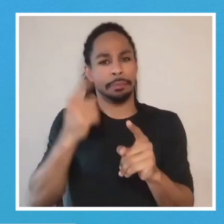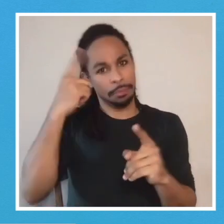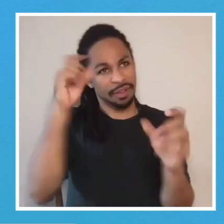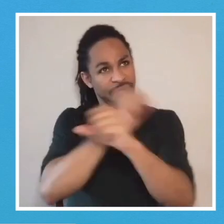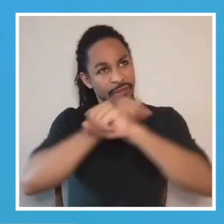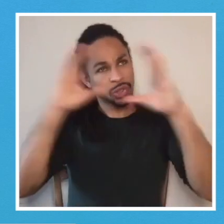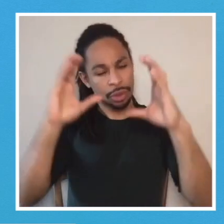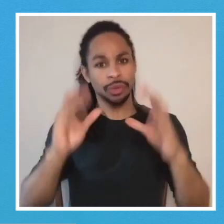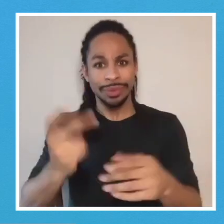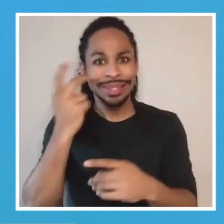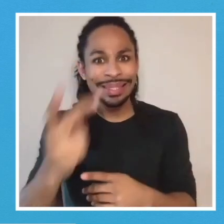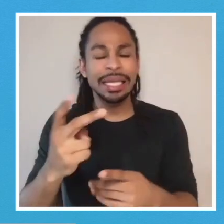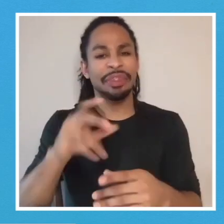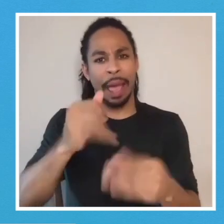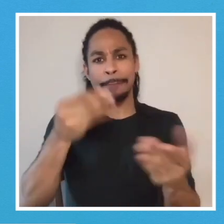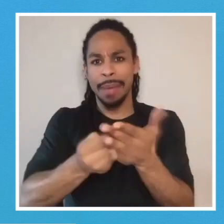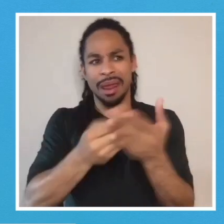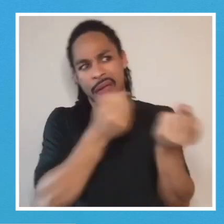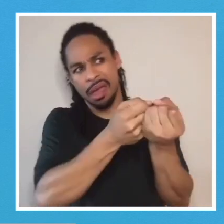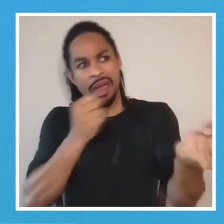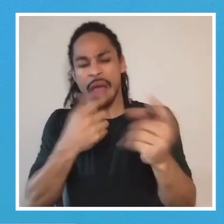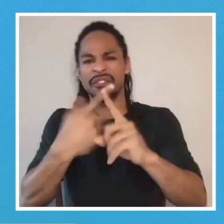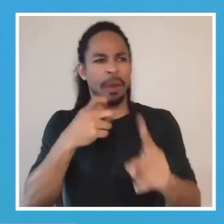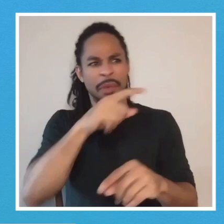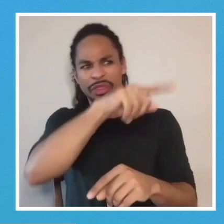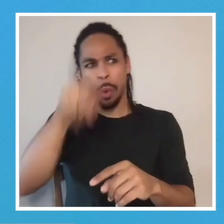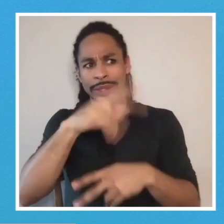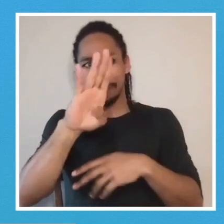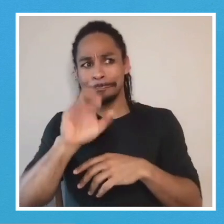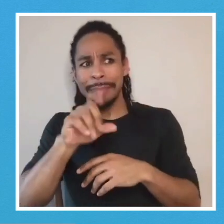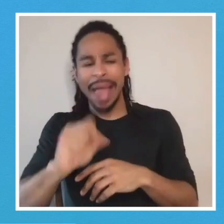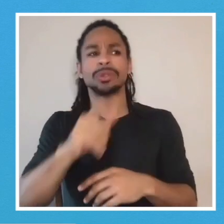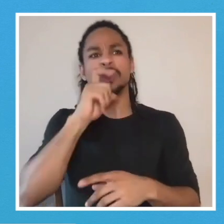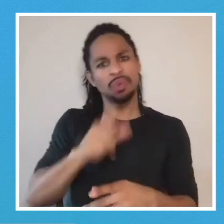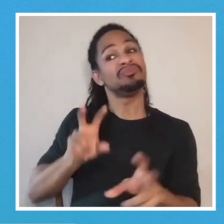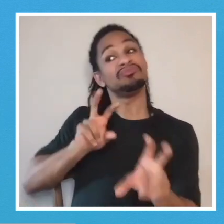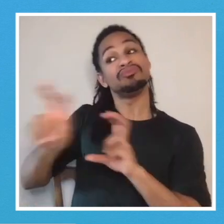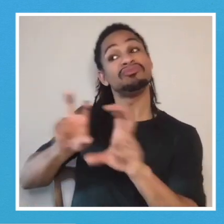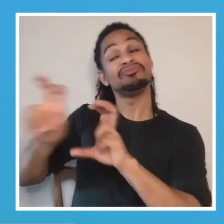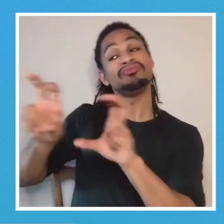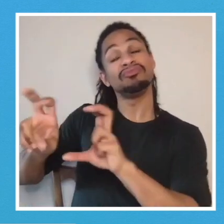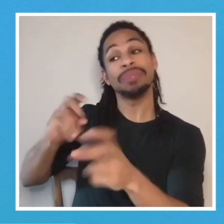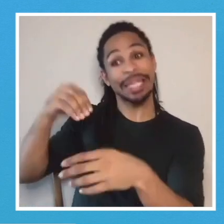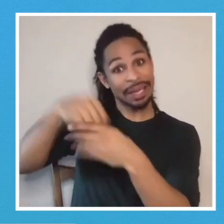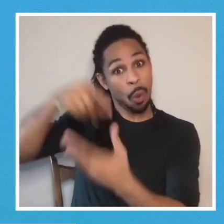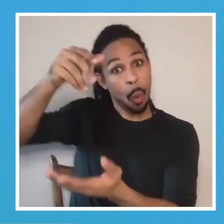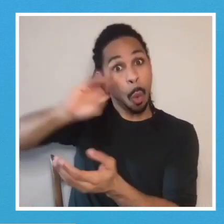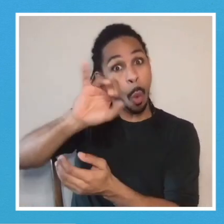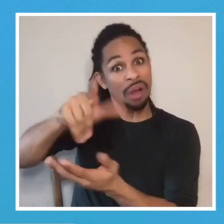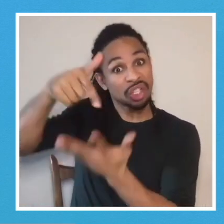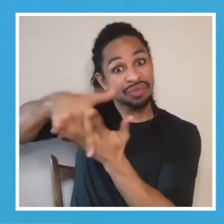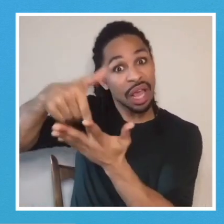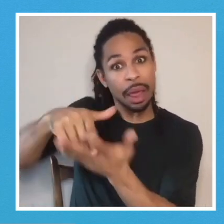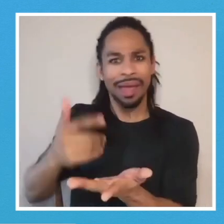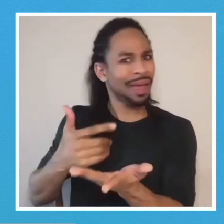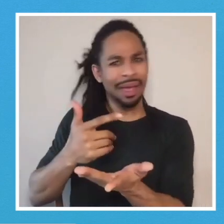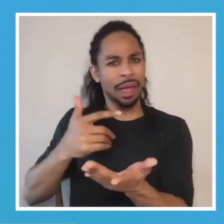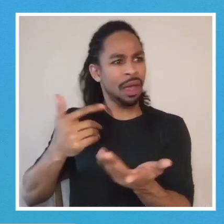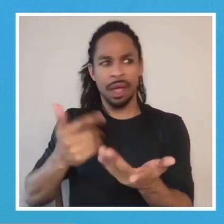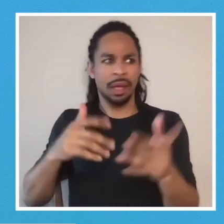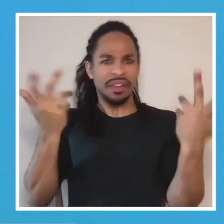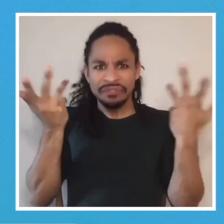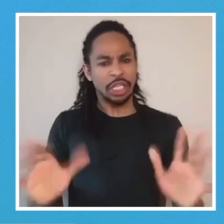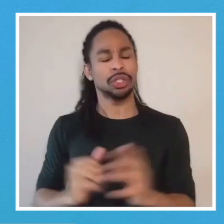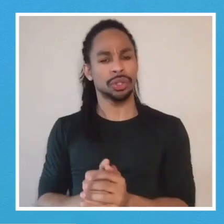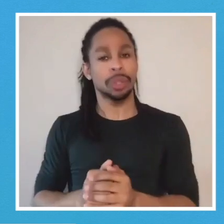from RBC and CNB and all banks, like Mark said. So it is take action, join us. We will be again at